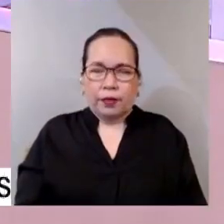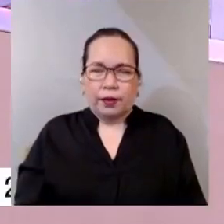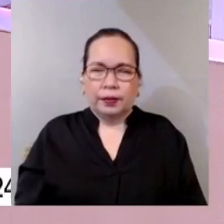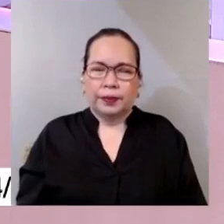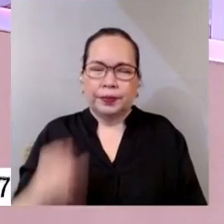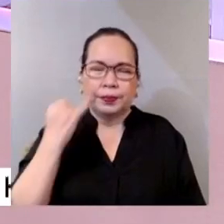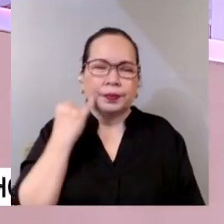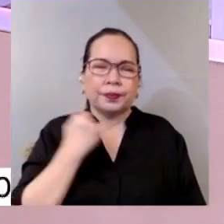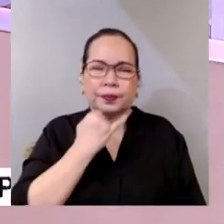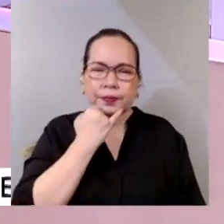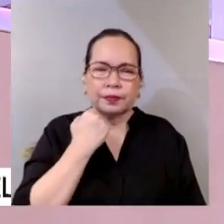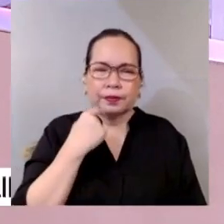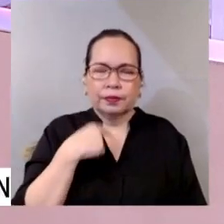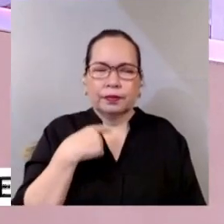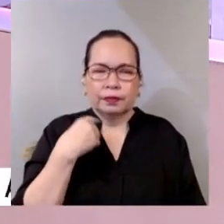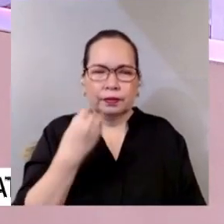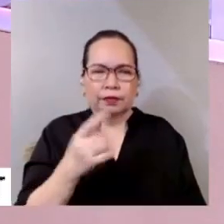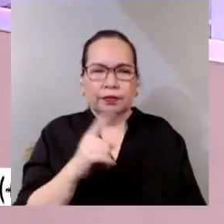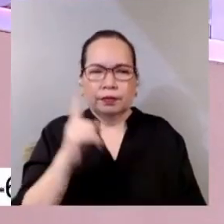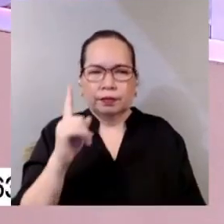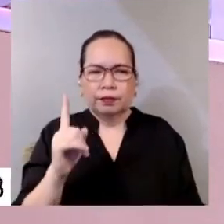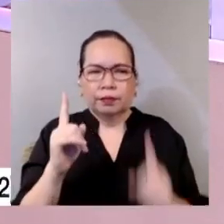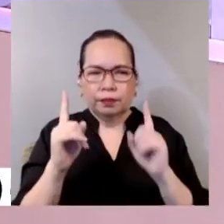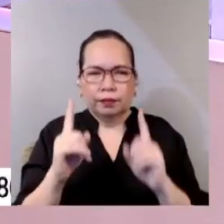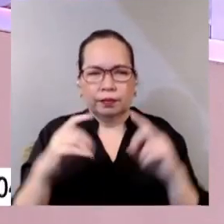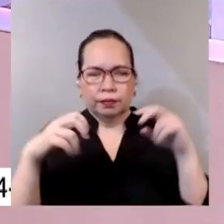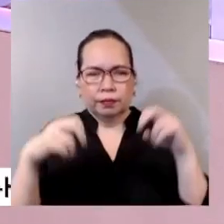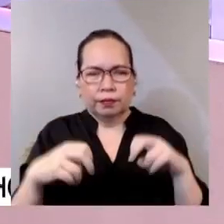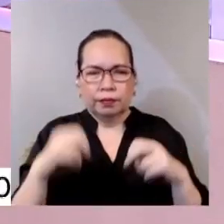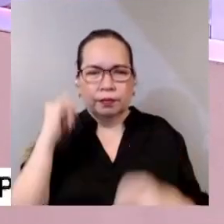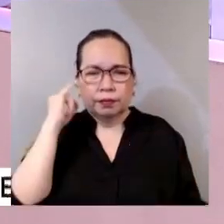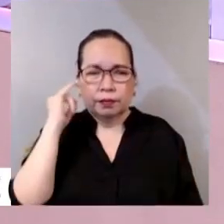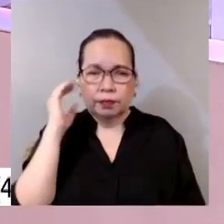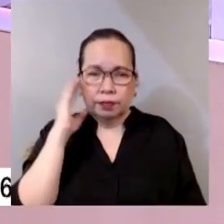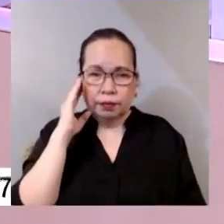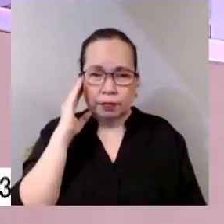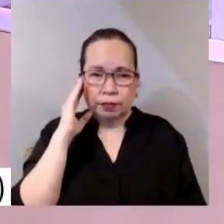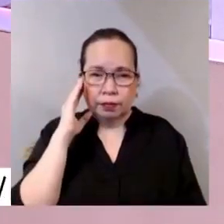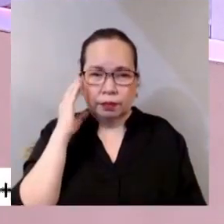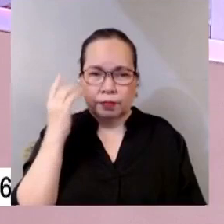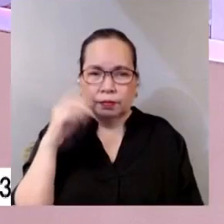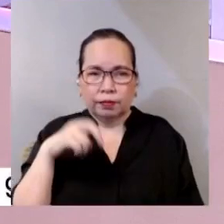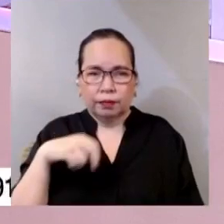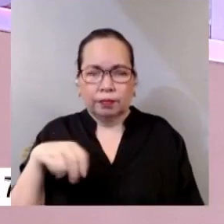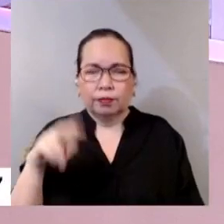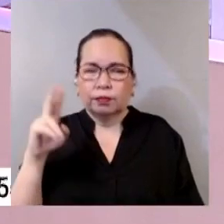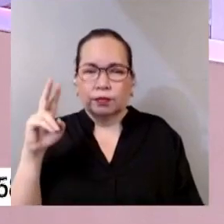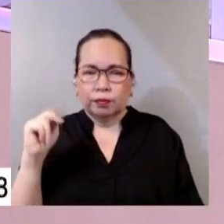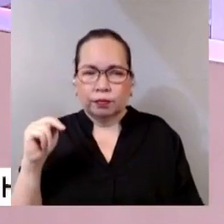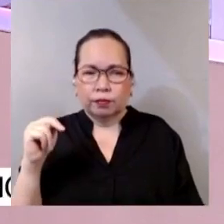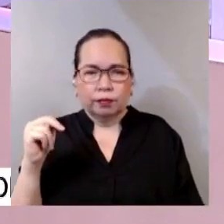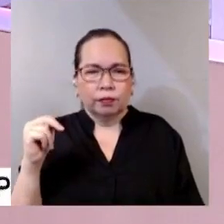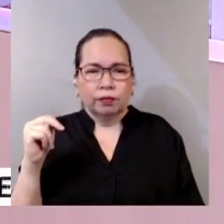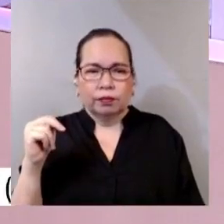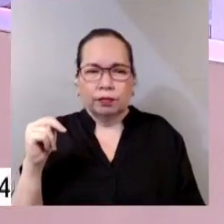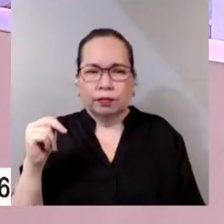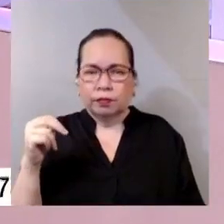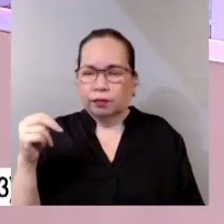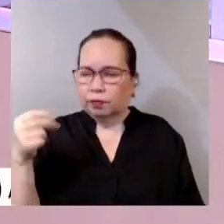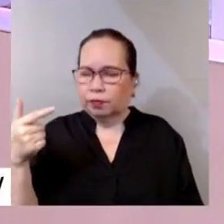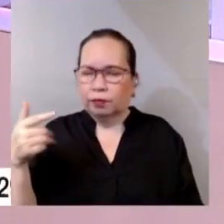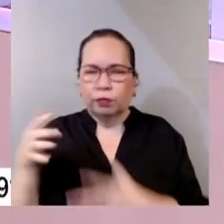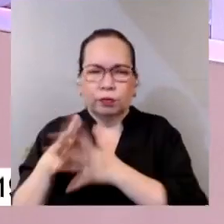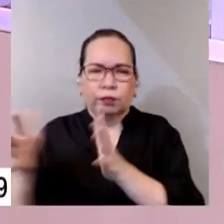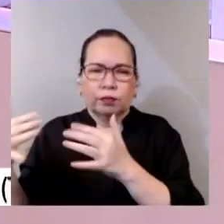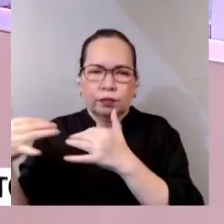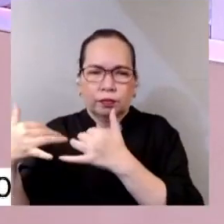his long-coveted one-on-one with U.S. President Joe Biden on the sidelines of the U.N. General Assembly. The two leaders discussed Iran's